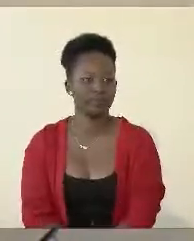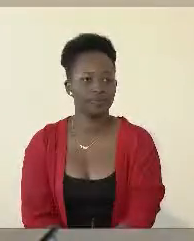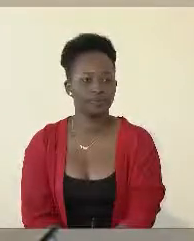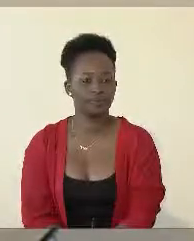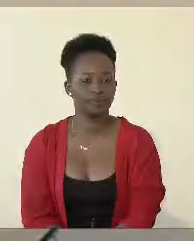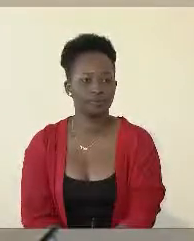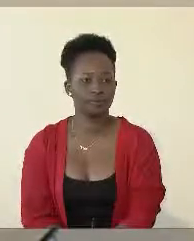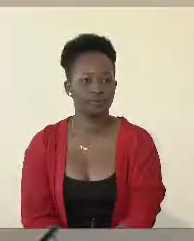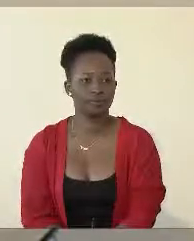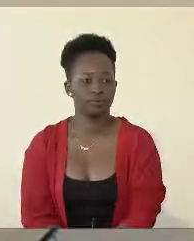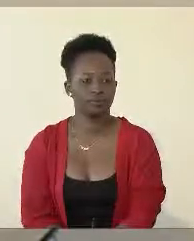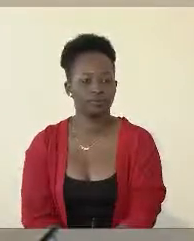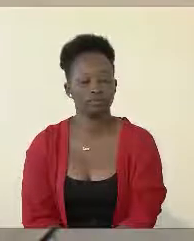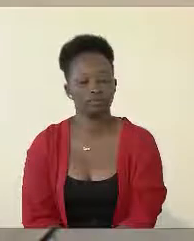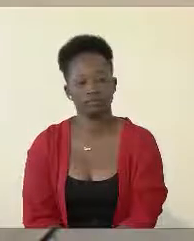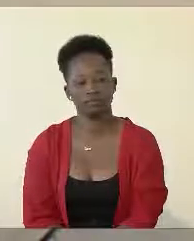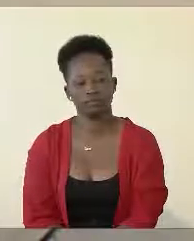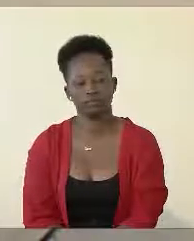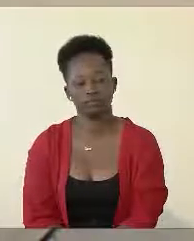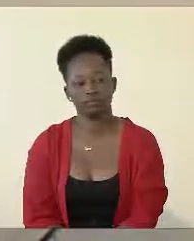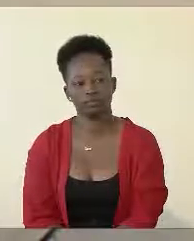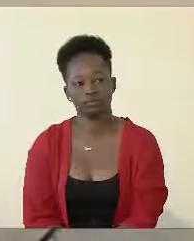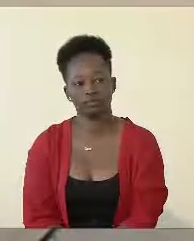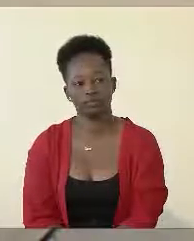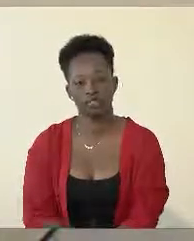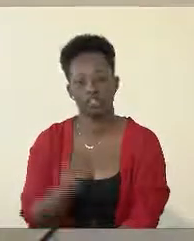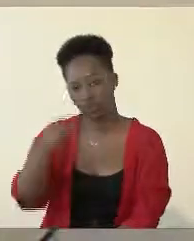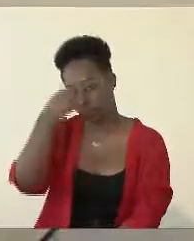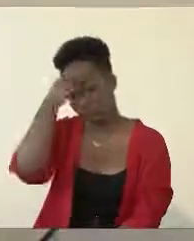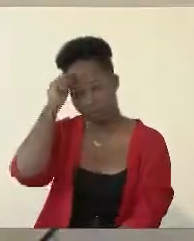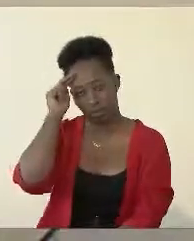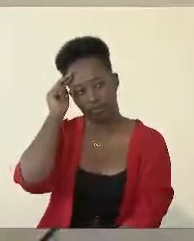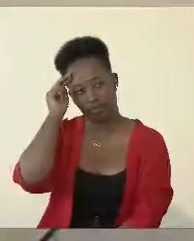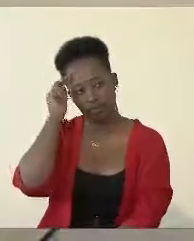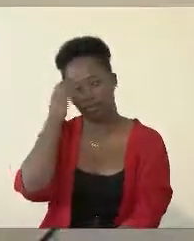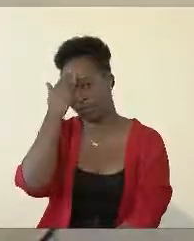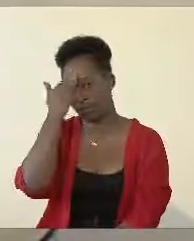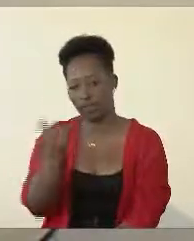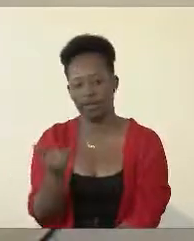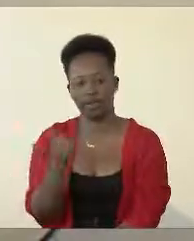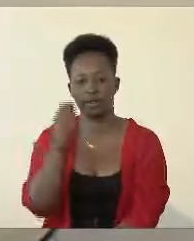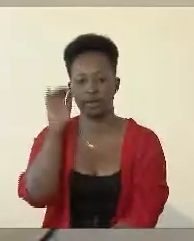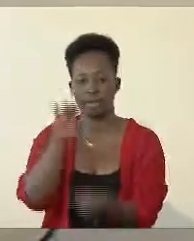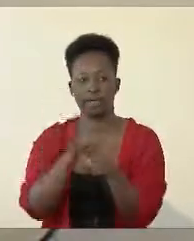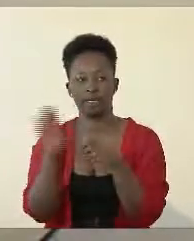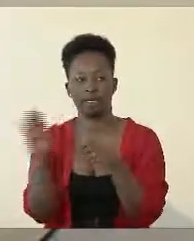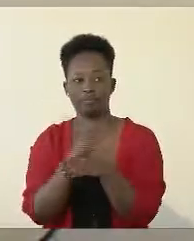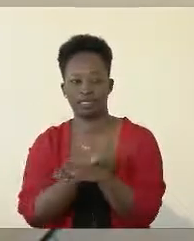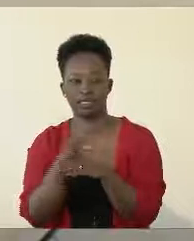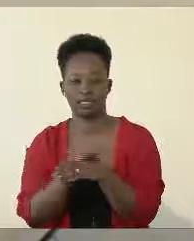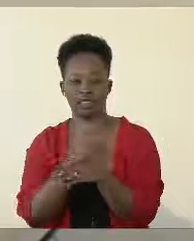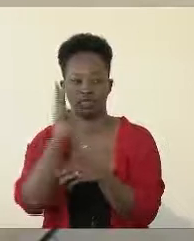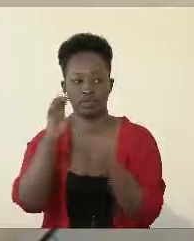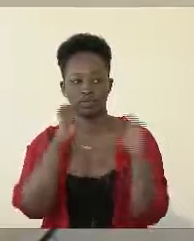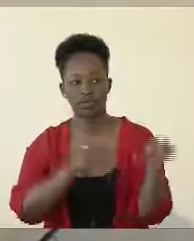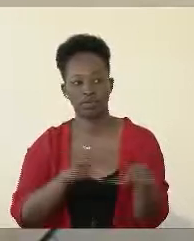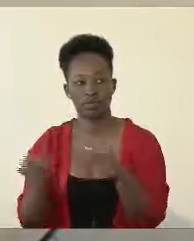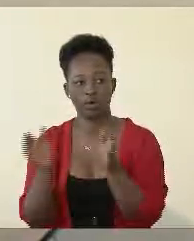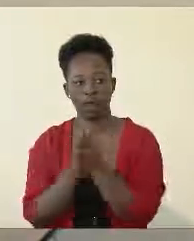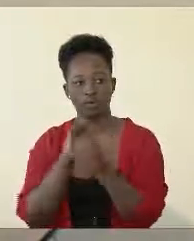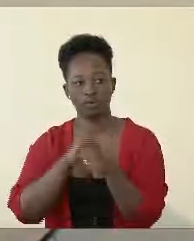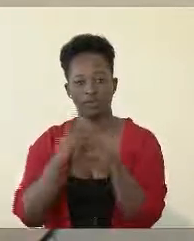of scale. That is one of the motives or reasons why many businessmen would struggle and